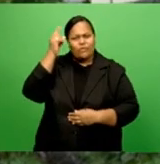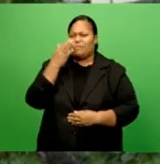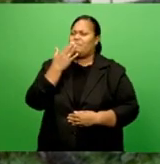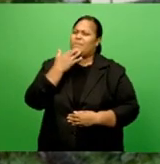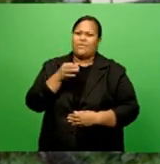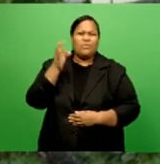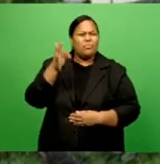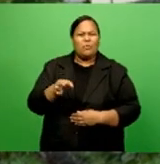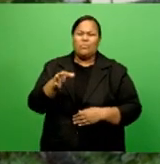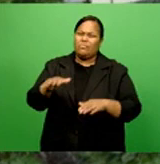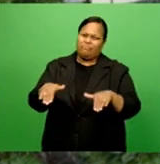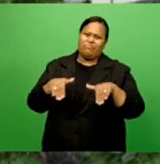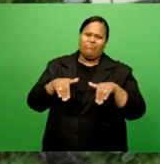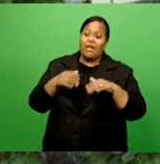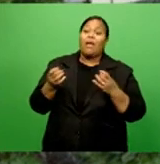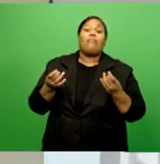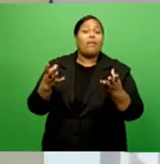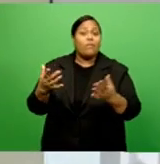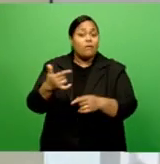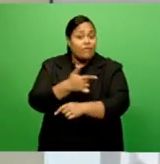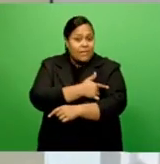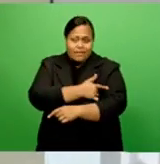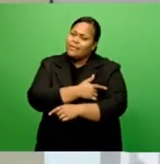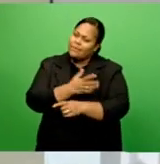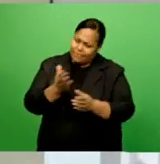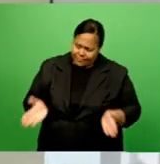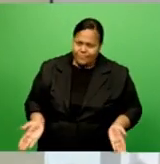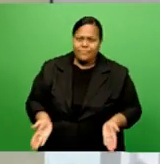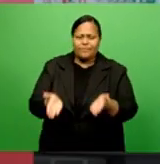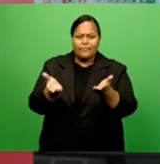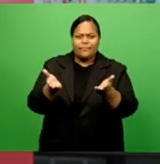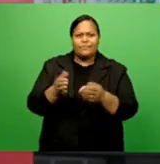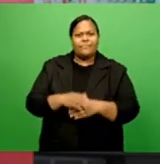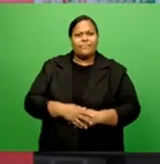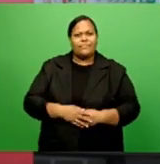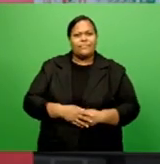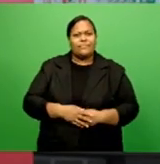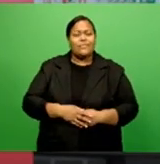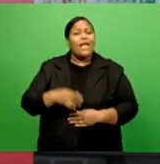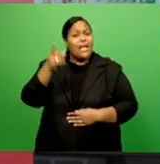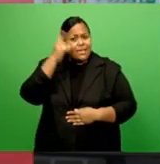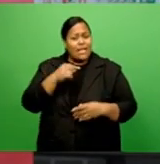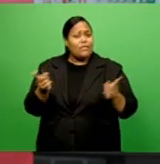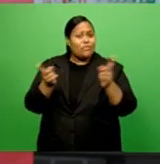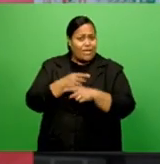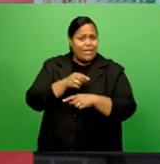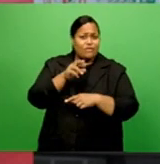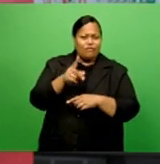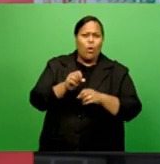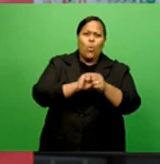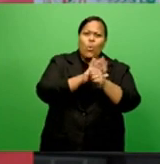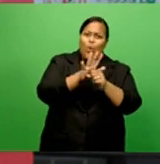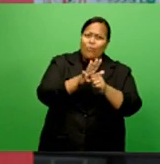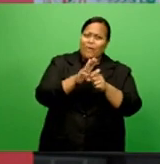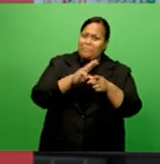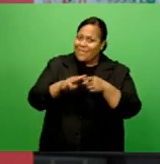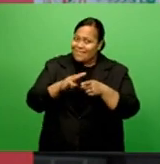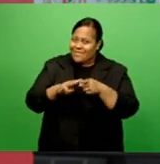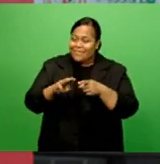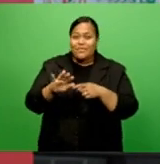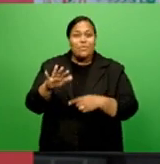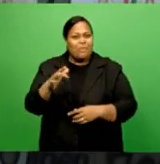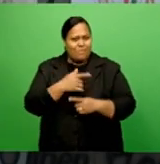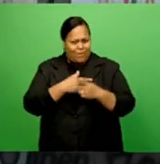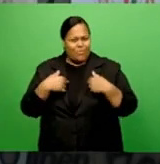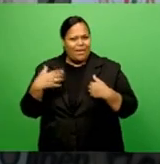with the availability of vaccines. What may change is the shape of the COVID-safe measures. In other words, we may have